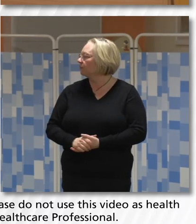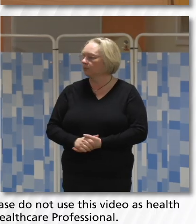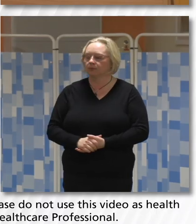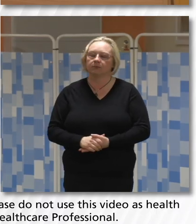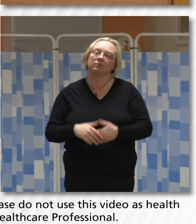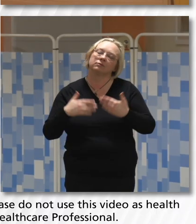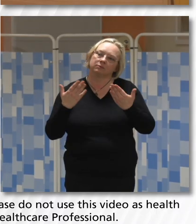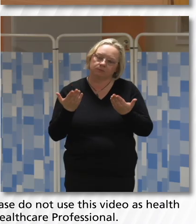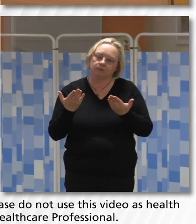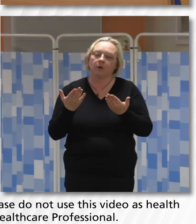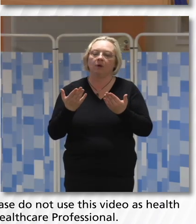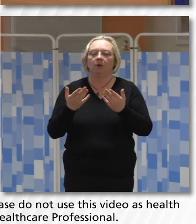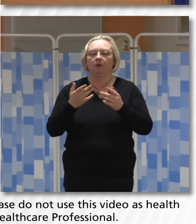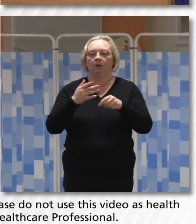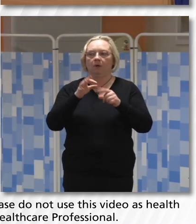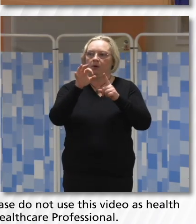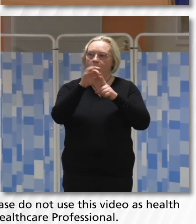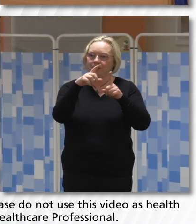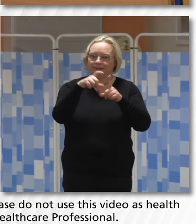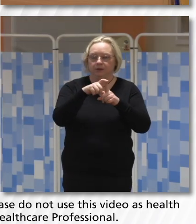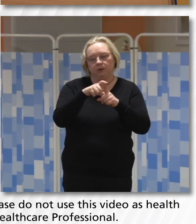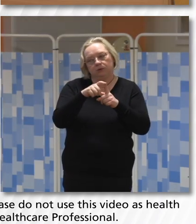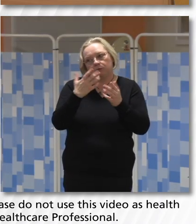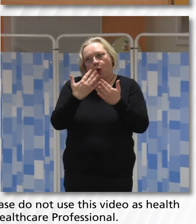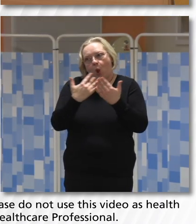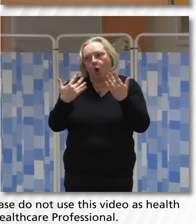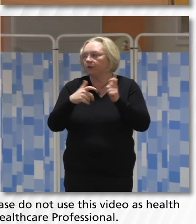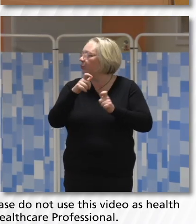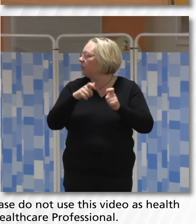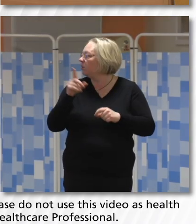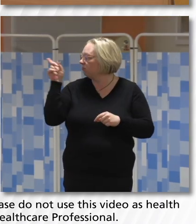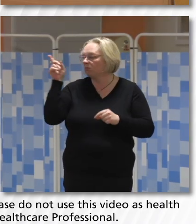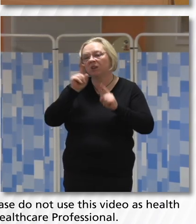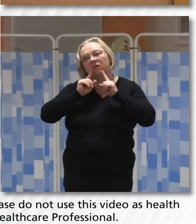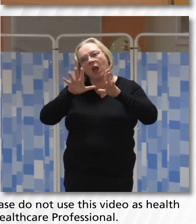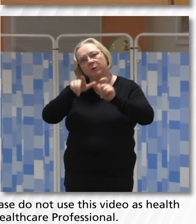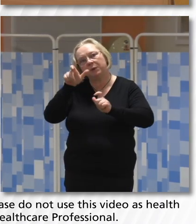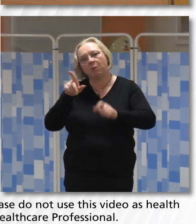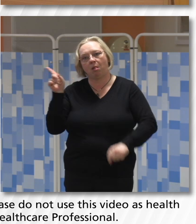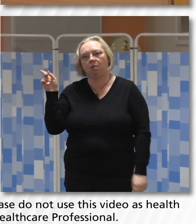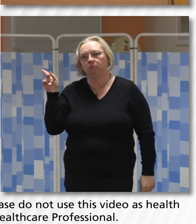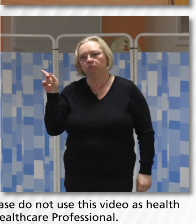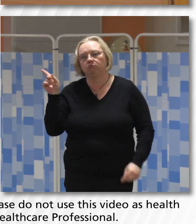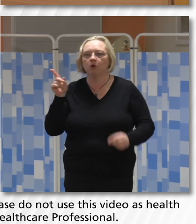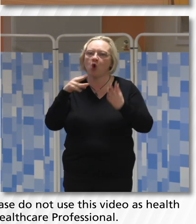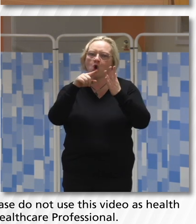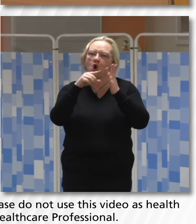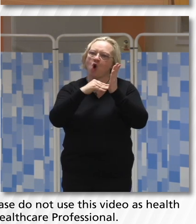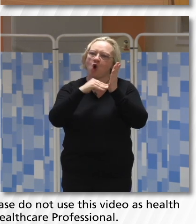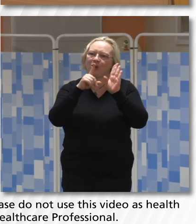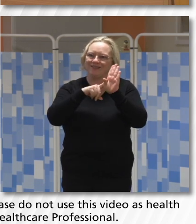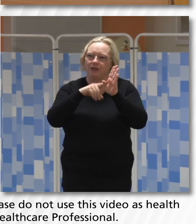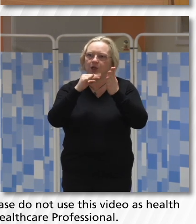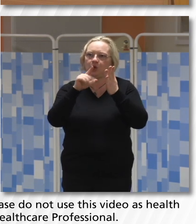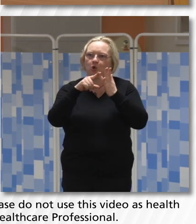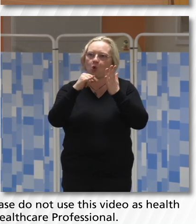People with Parkinson's are in good company. You might recognize some of the famous faces on here. We've got Ozzy Osbourne. It